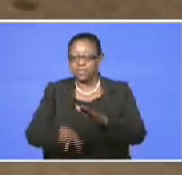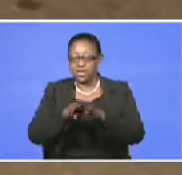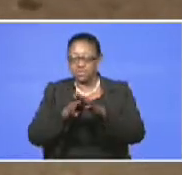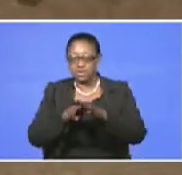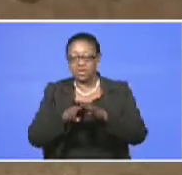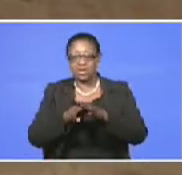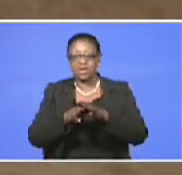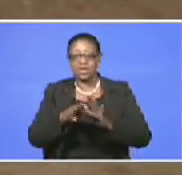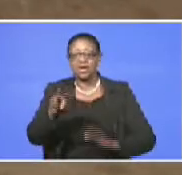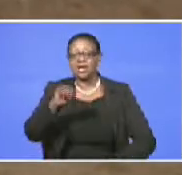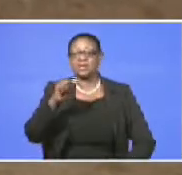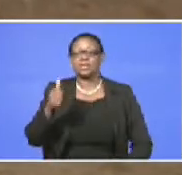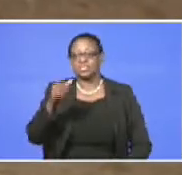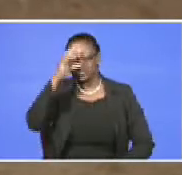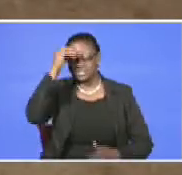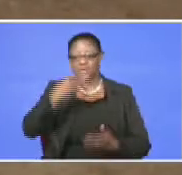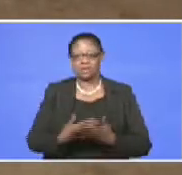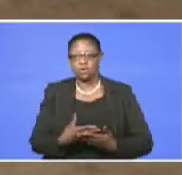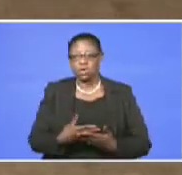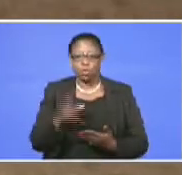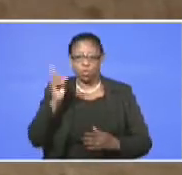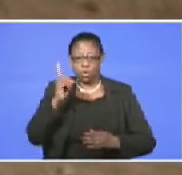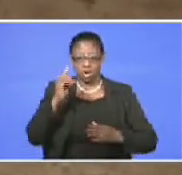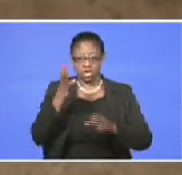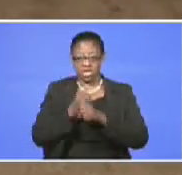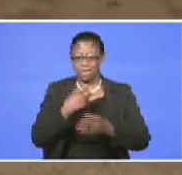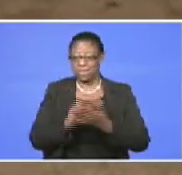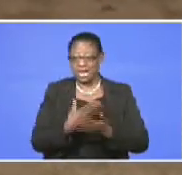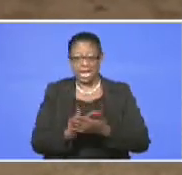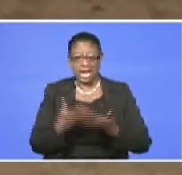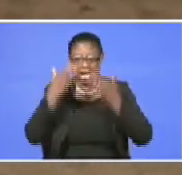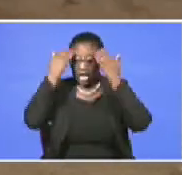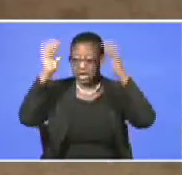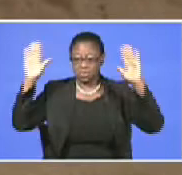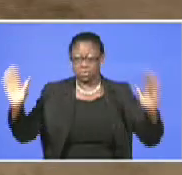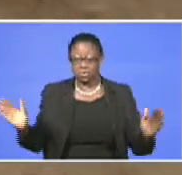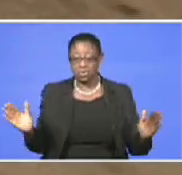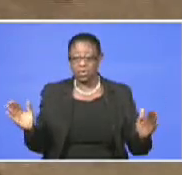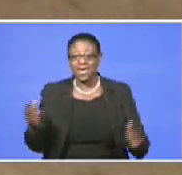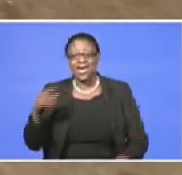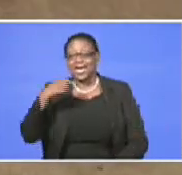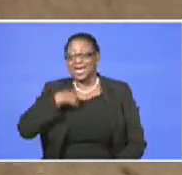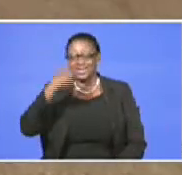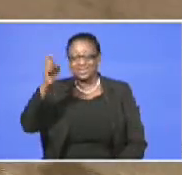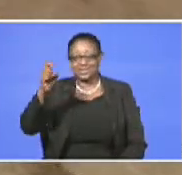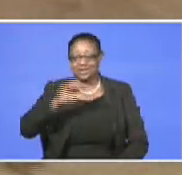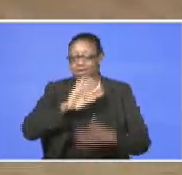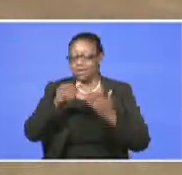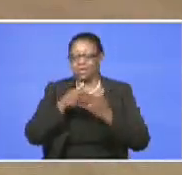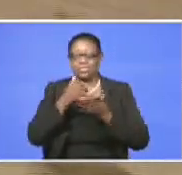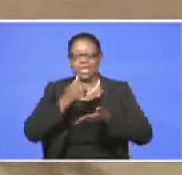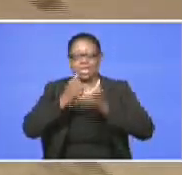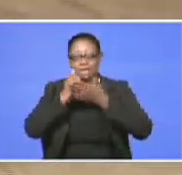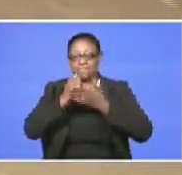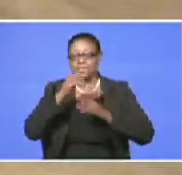where I could get this money from. And I need help, all the help in the world I